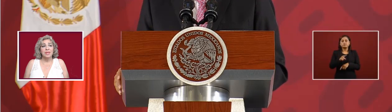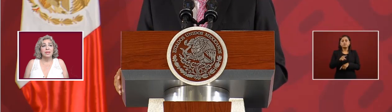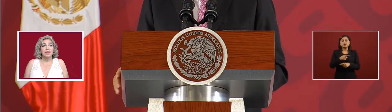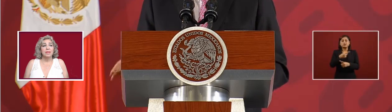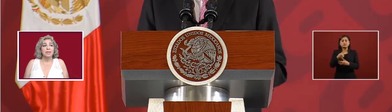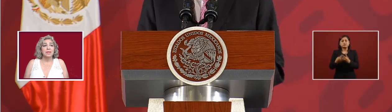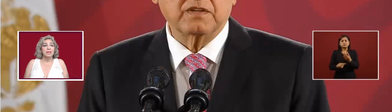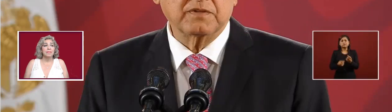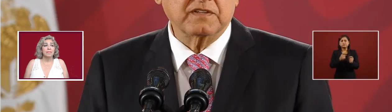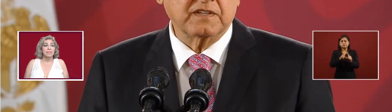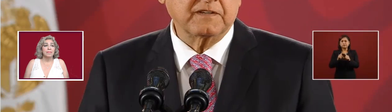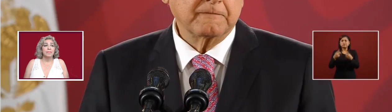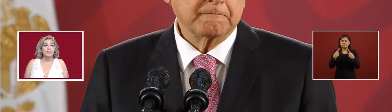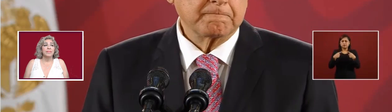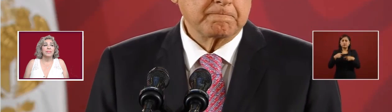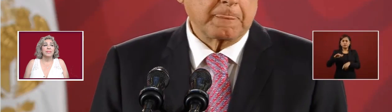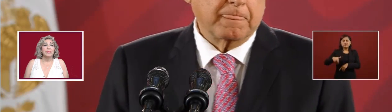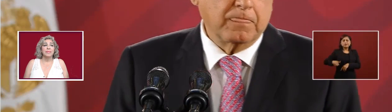But,